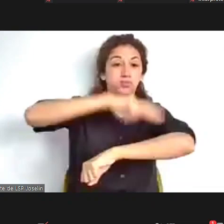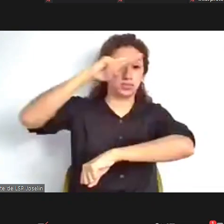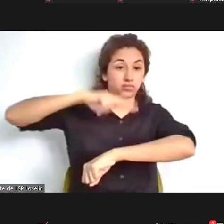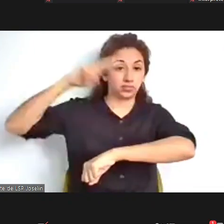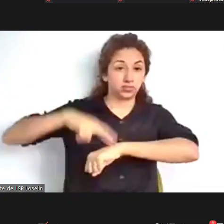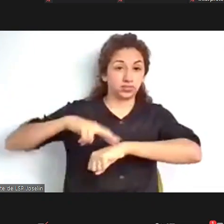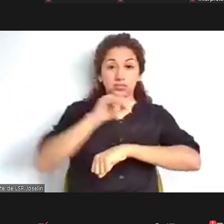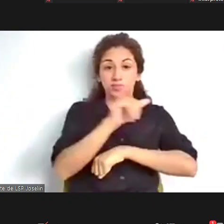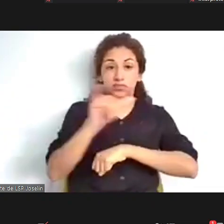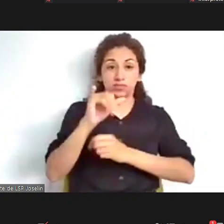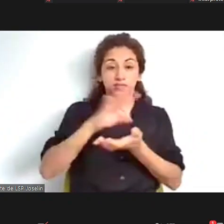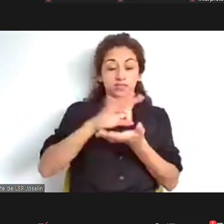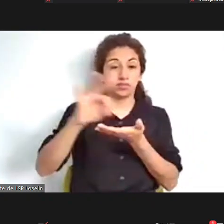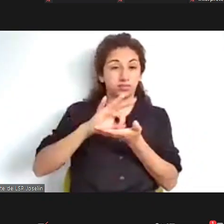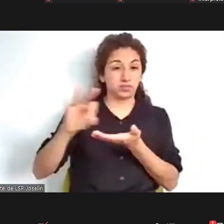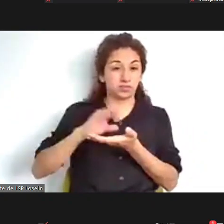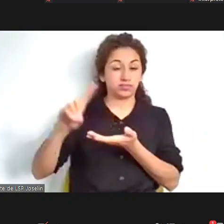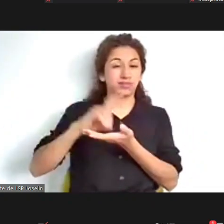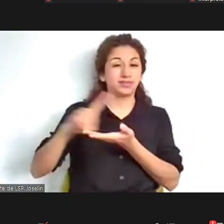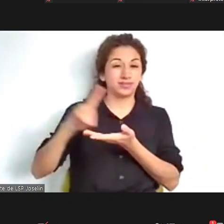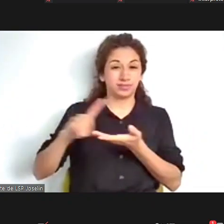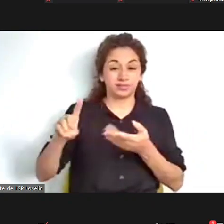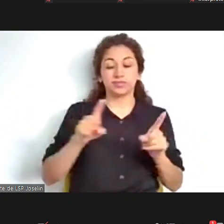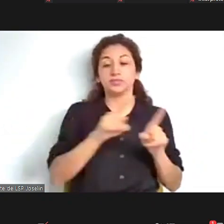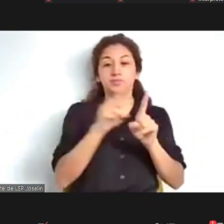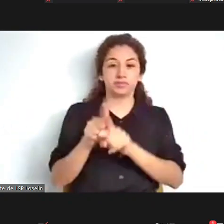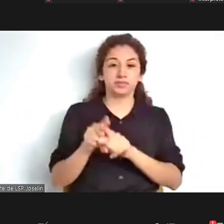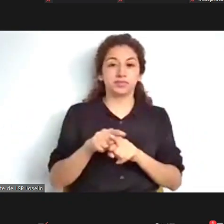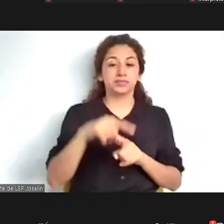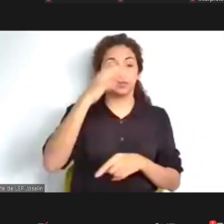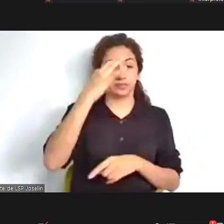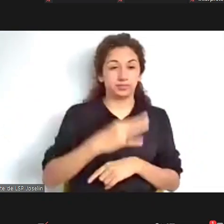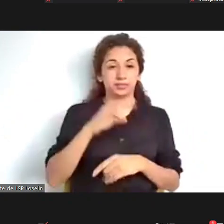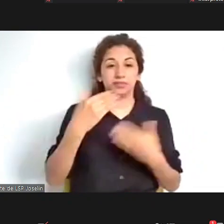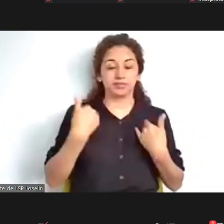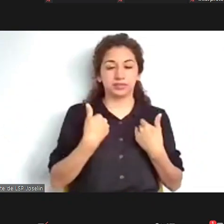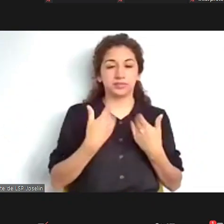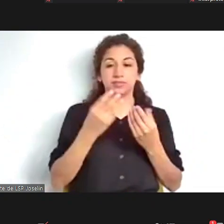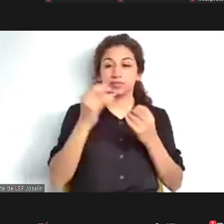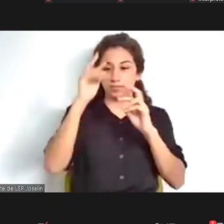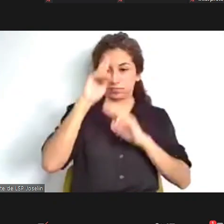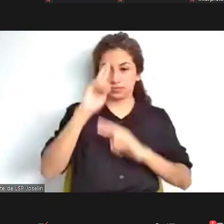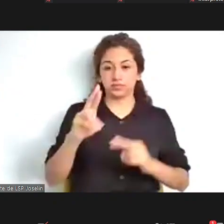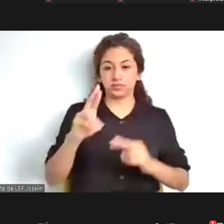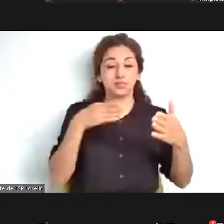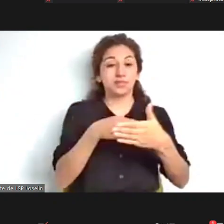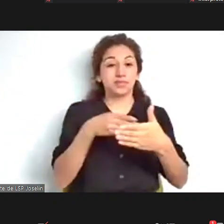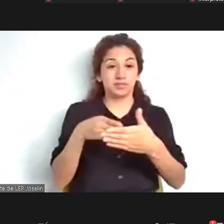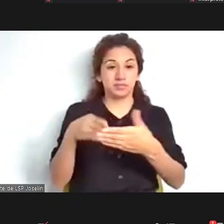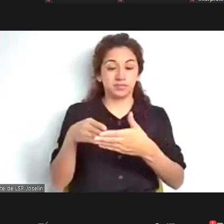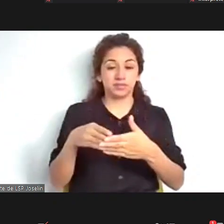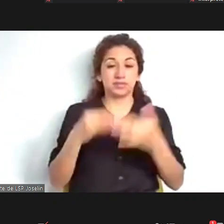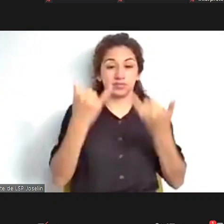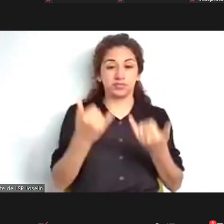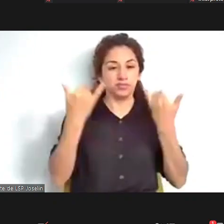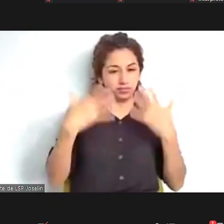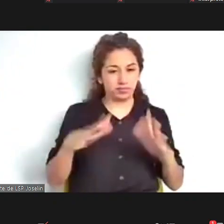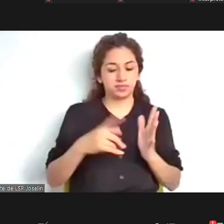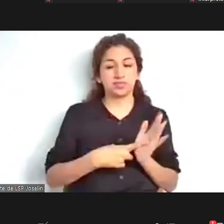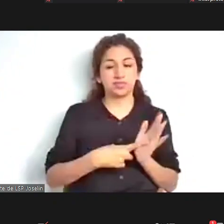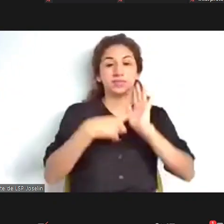be centered in the groups that are most uh